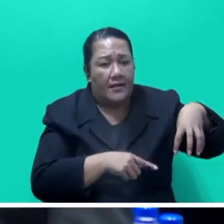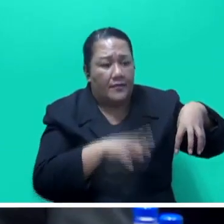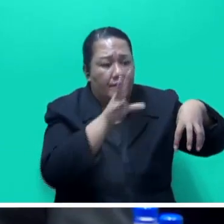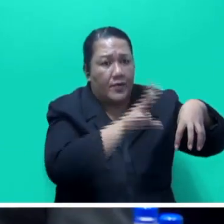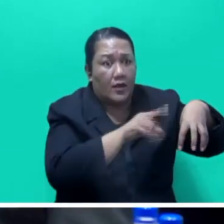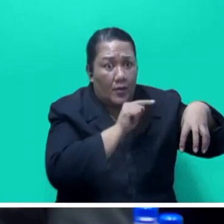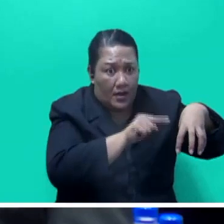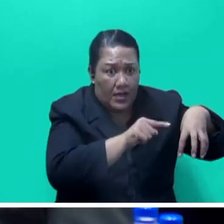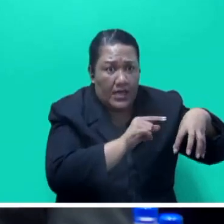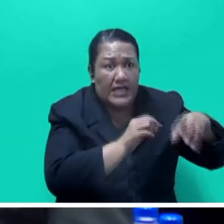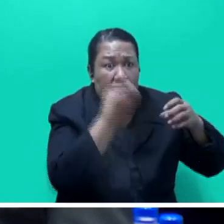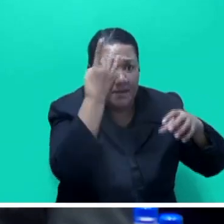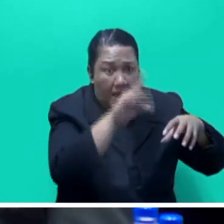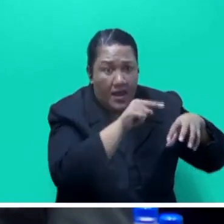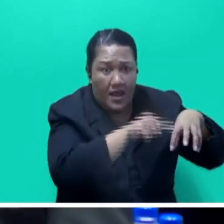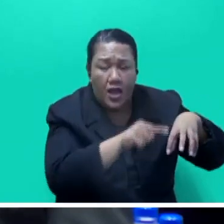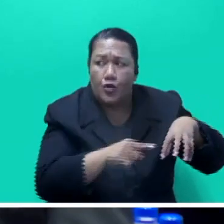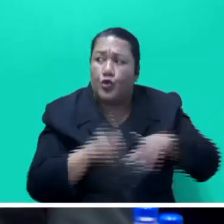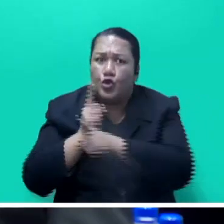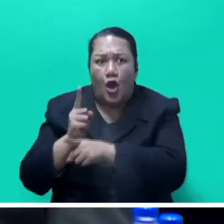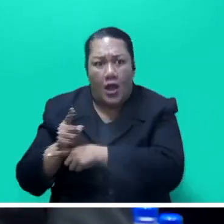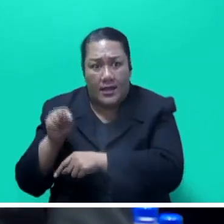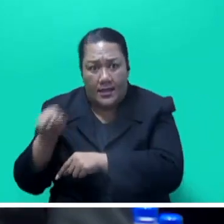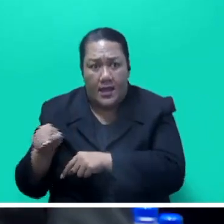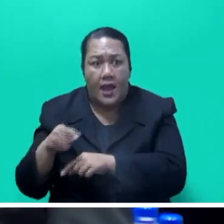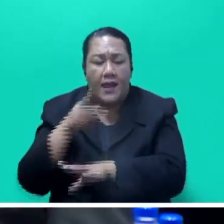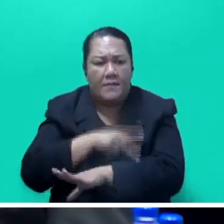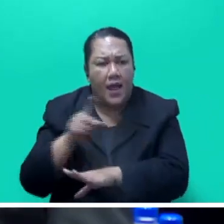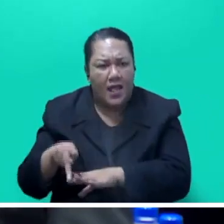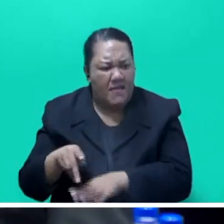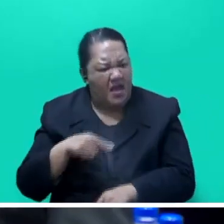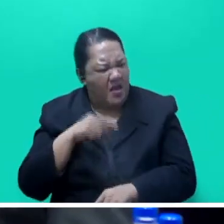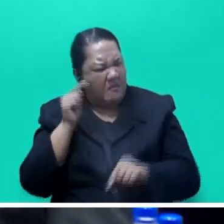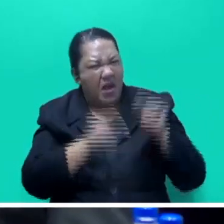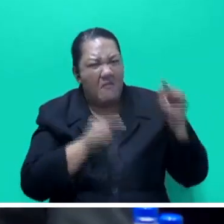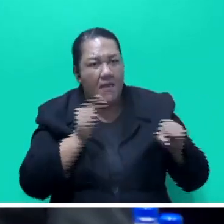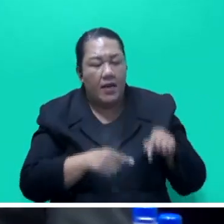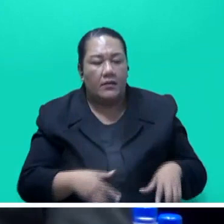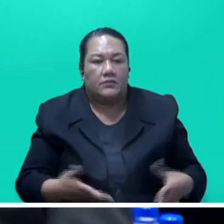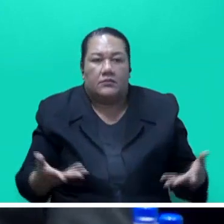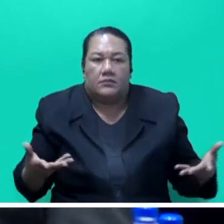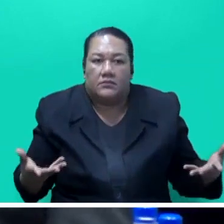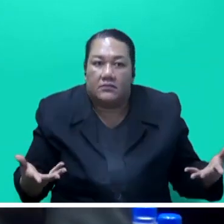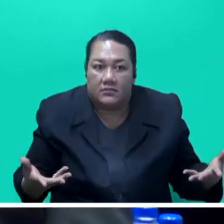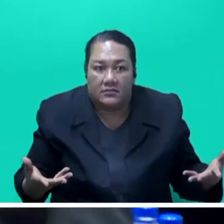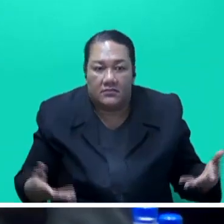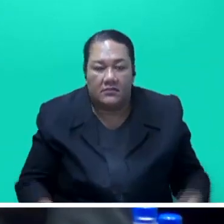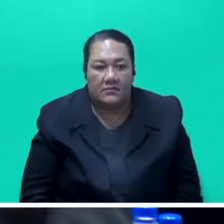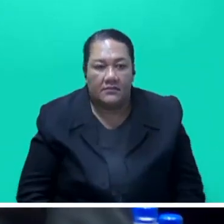reduce the importance of that institution, and they did that. So I wanted to just remind Honorable